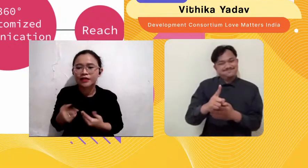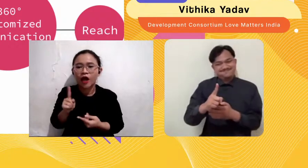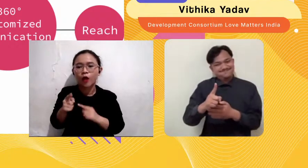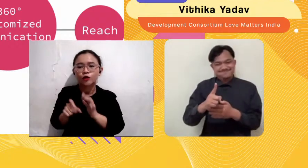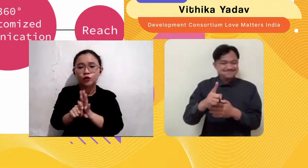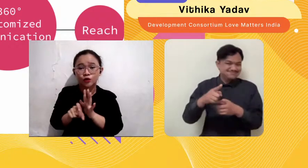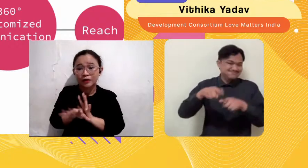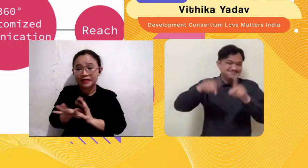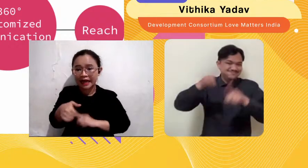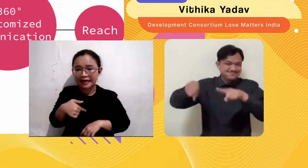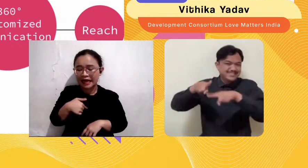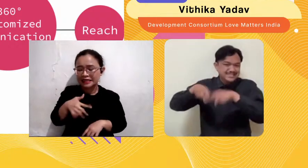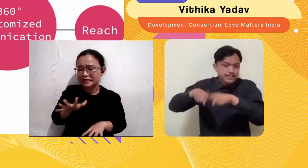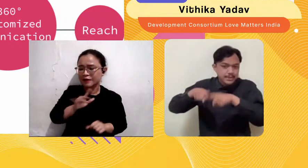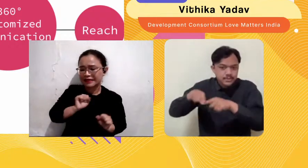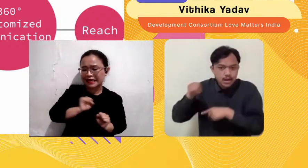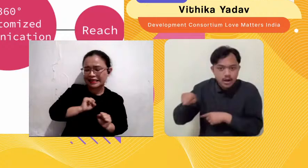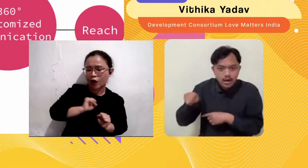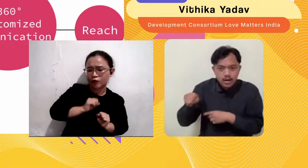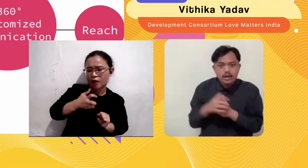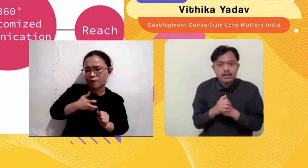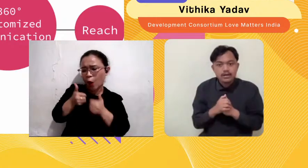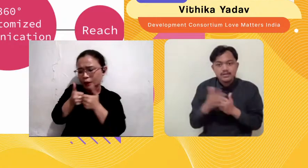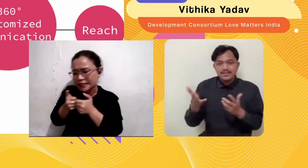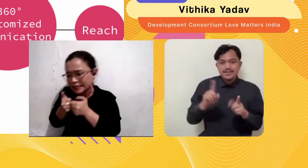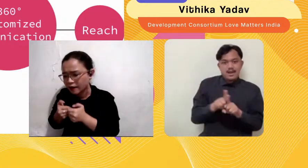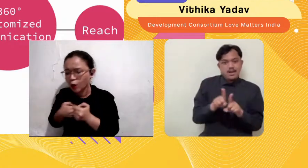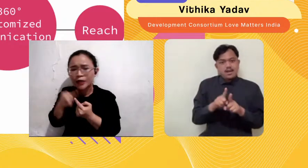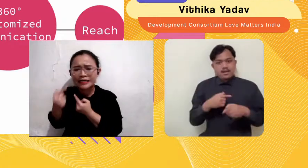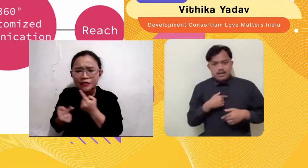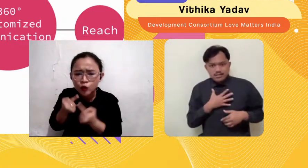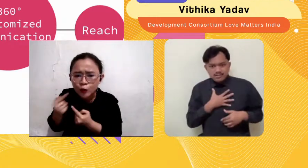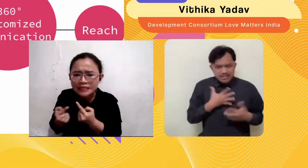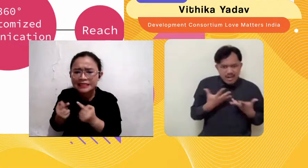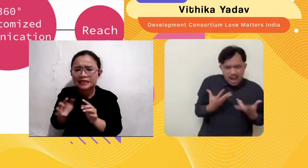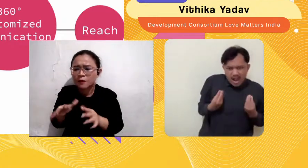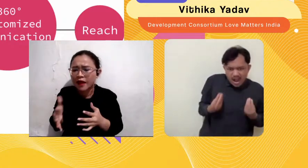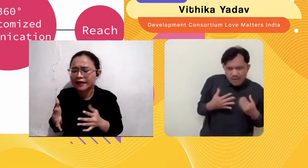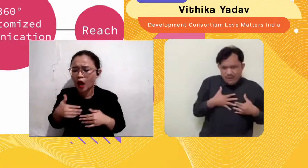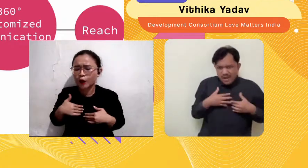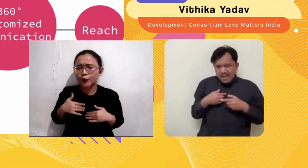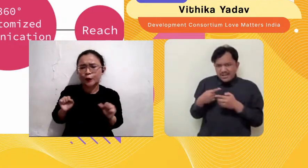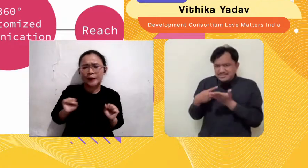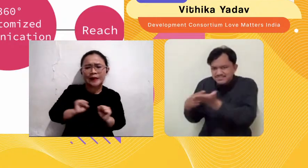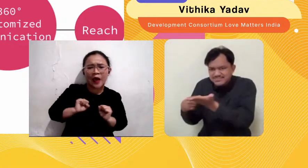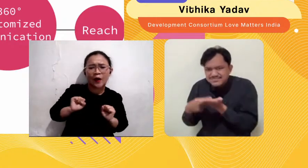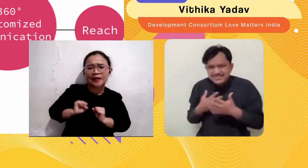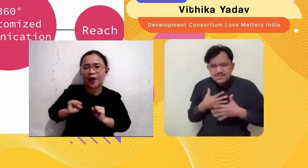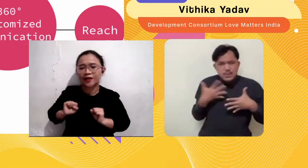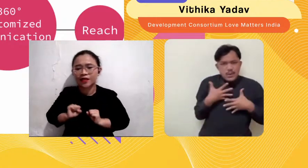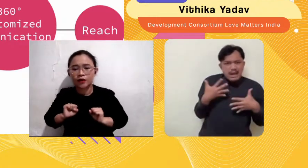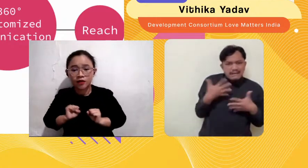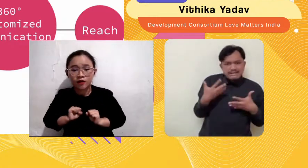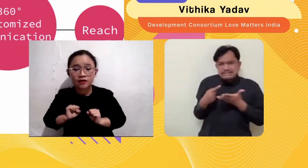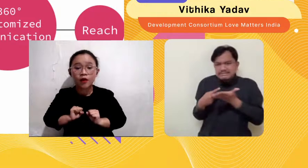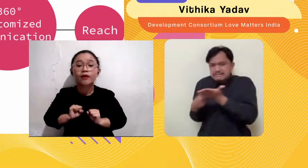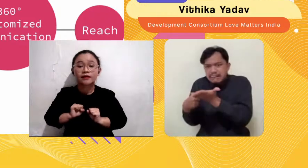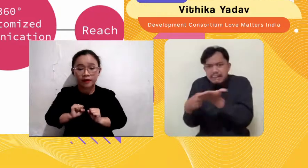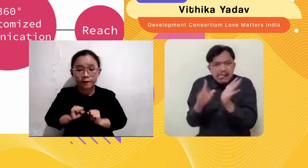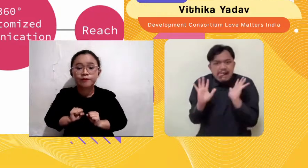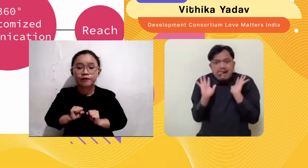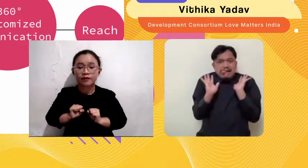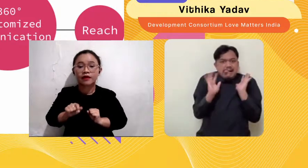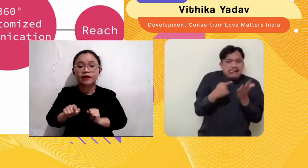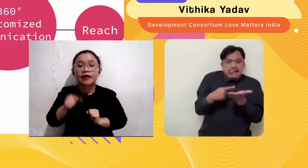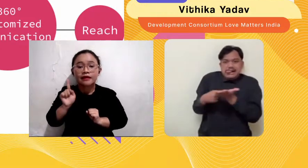based messaging? Is it pleasure positive messaging? There's a lot that goes into creating information in digital spaces, and then sort